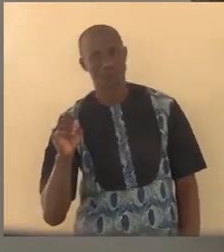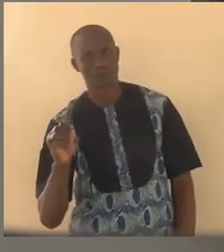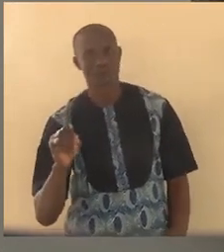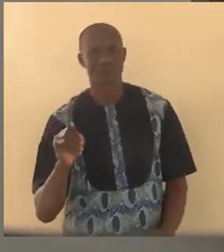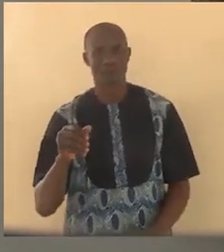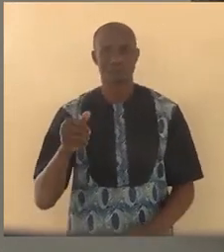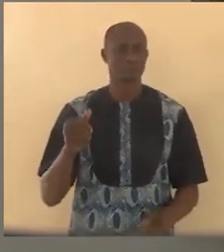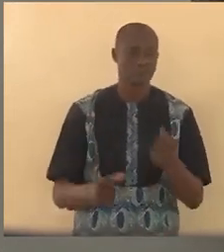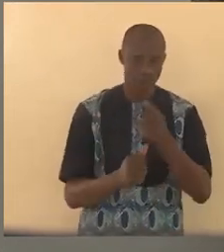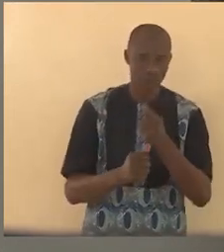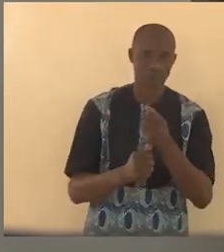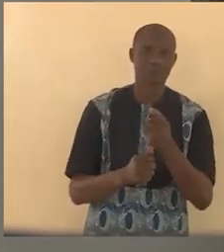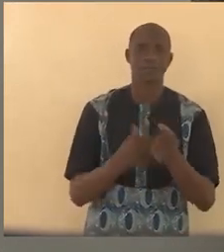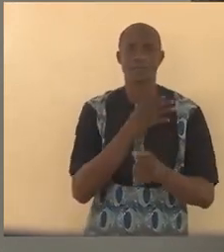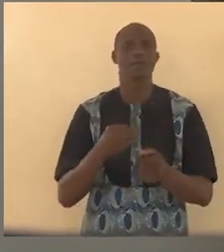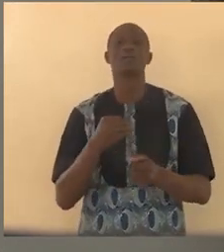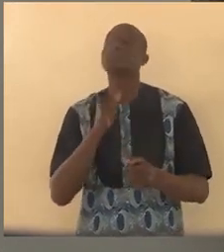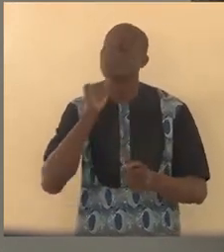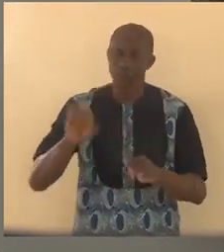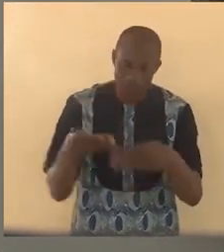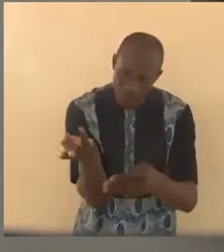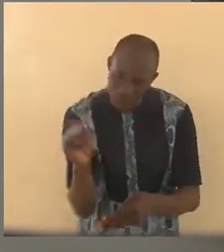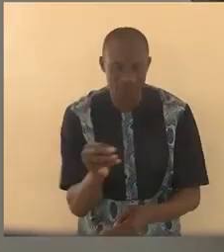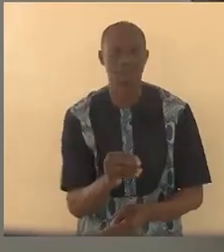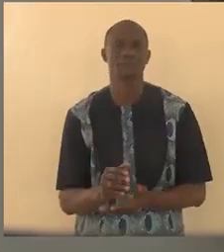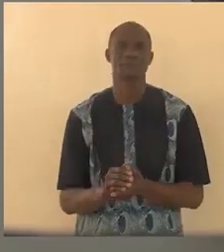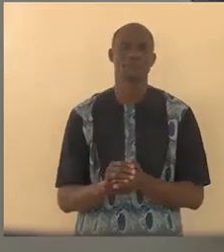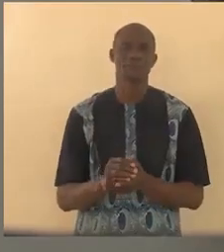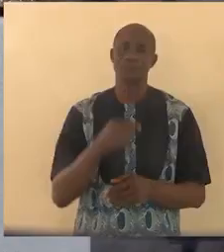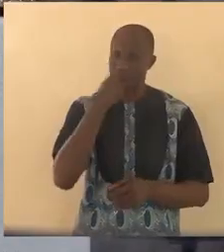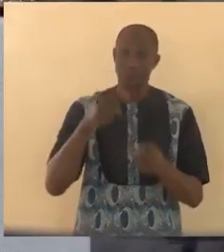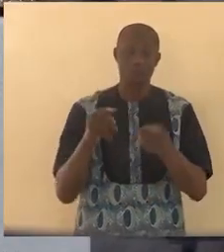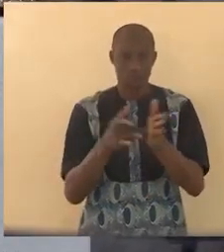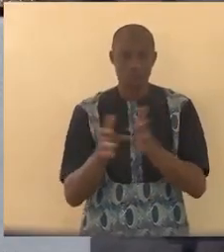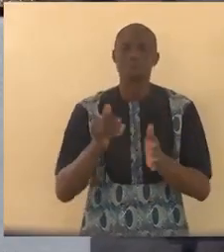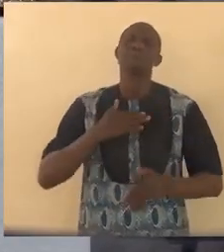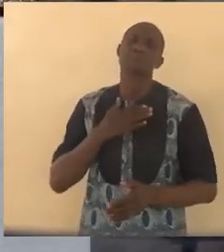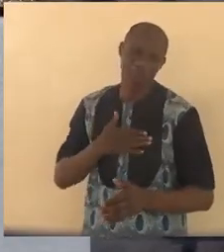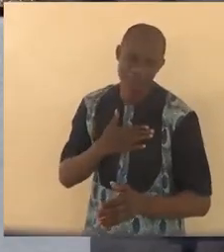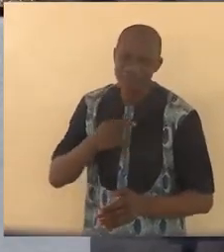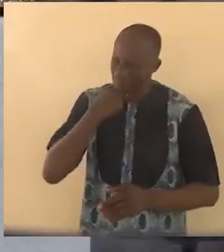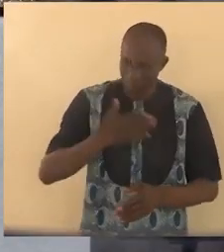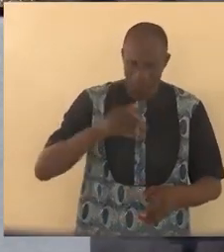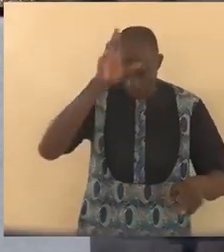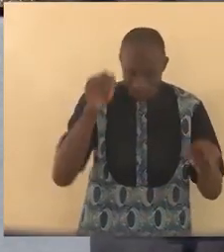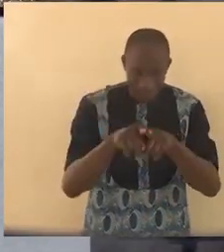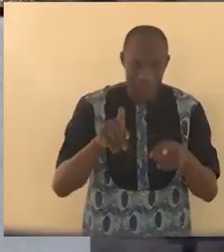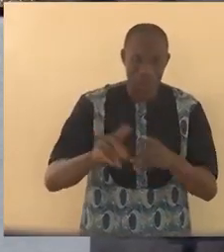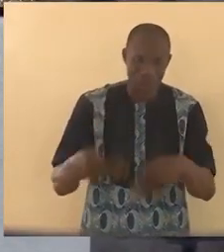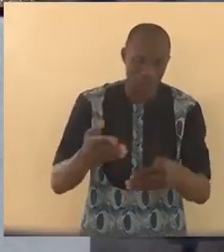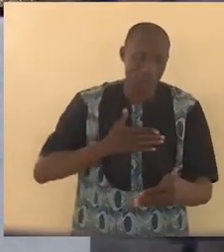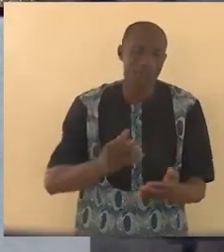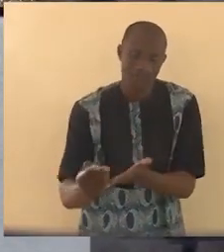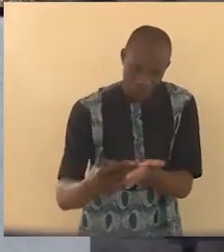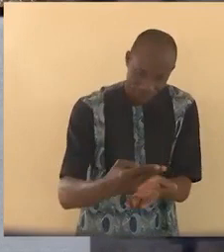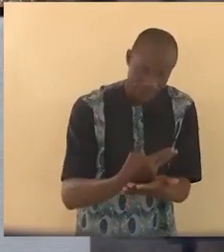So his senior brother is from Benin and his senior brother didn't give him whatever. And then he said to Jesus, please tell my brother to give me